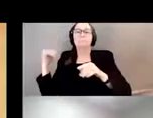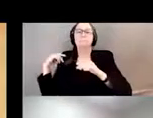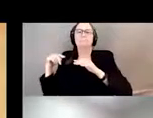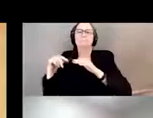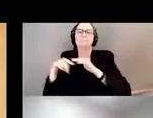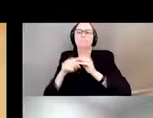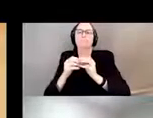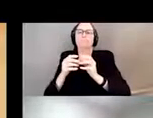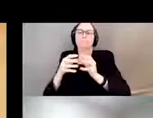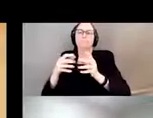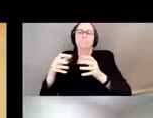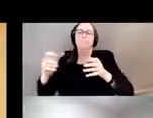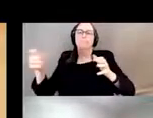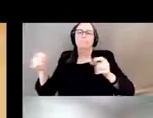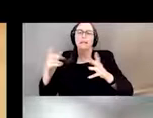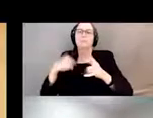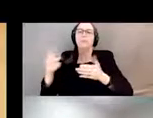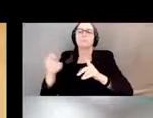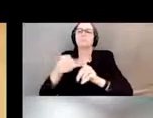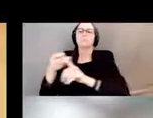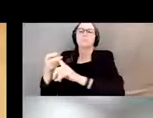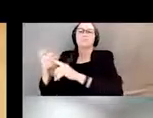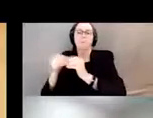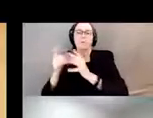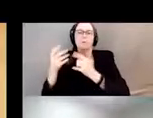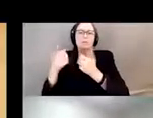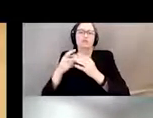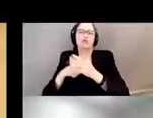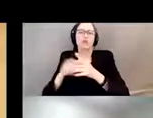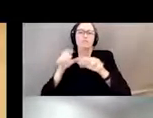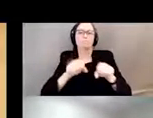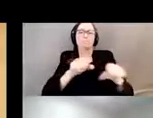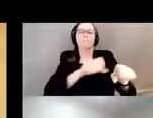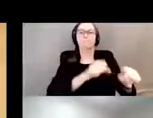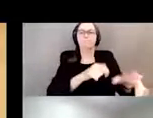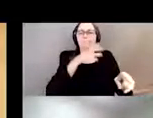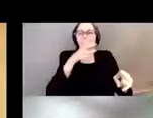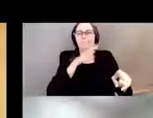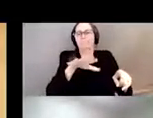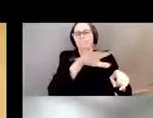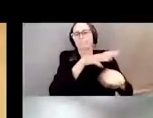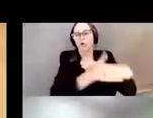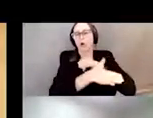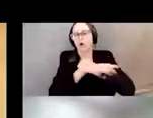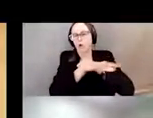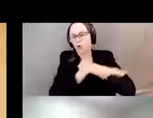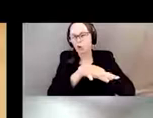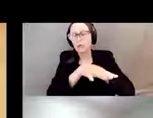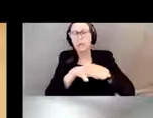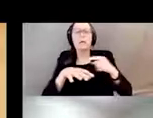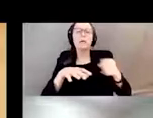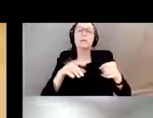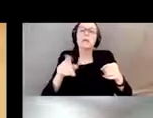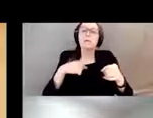start regaining more recruits, and they start taking over that rural countryside. And what happens is the United States and its allies